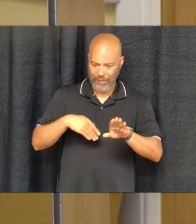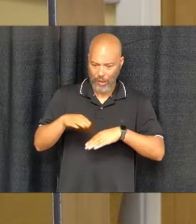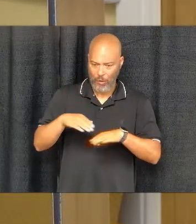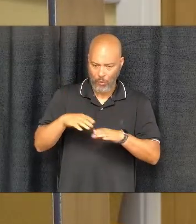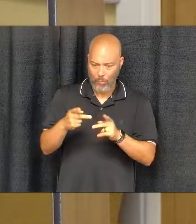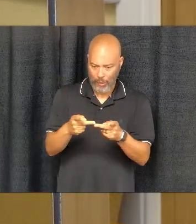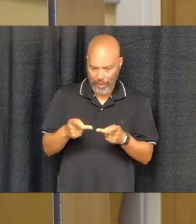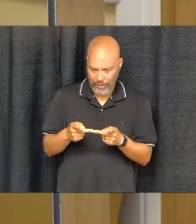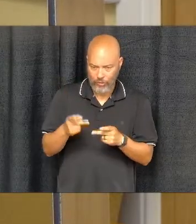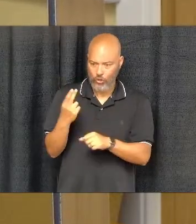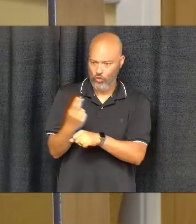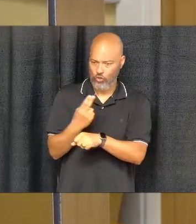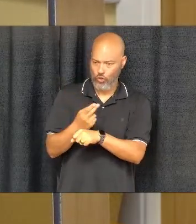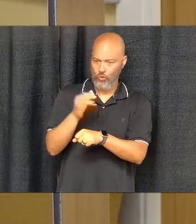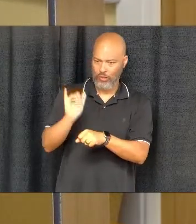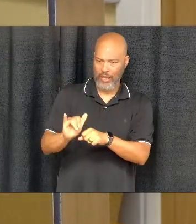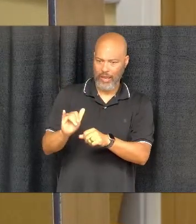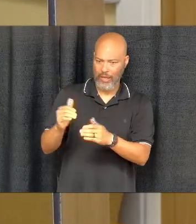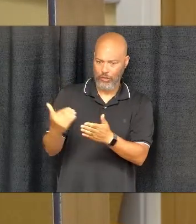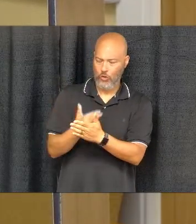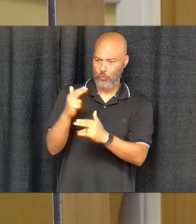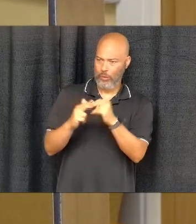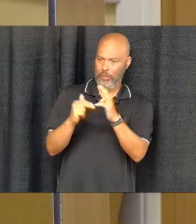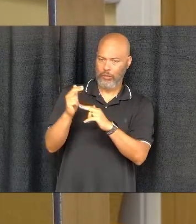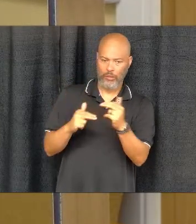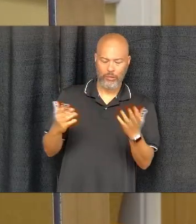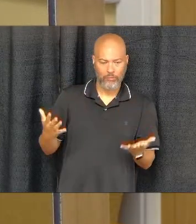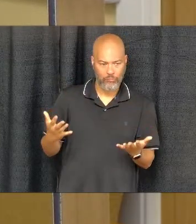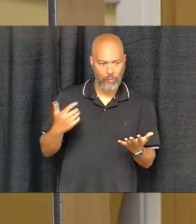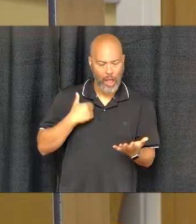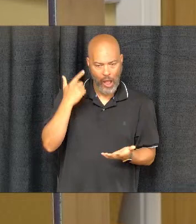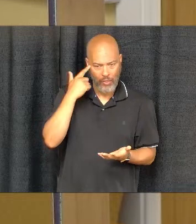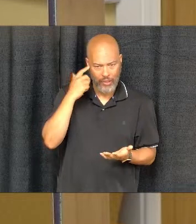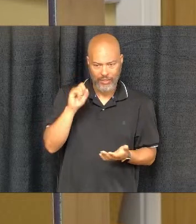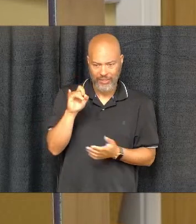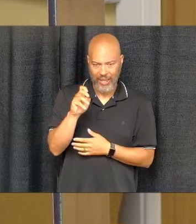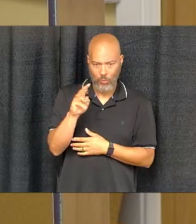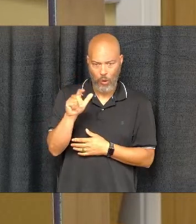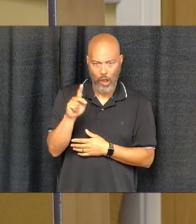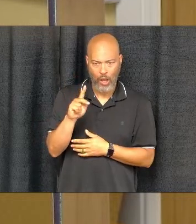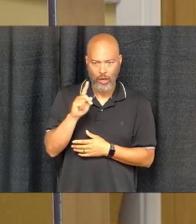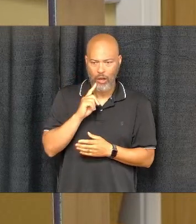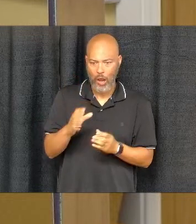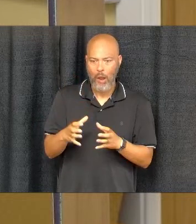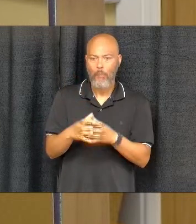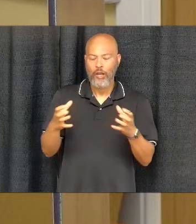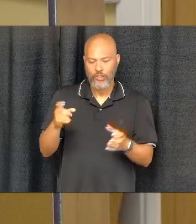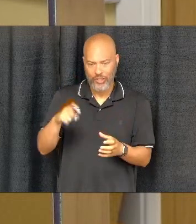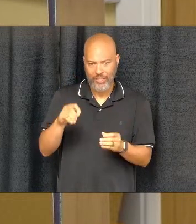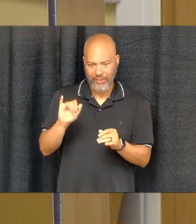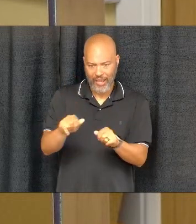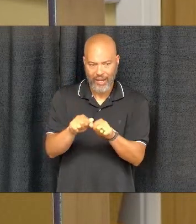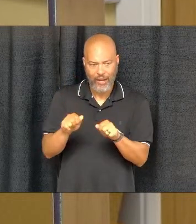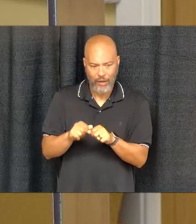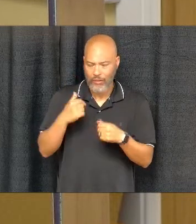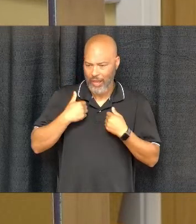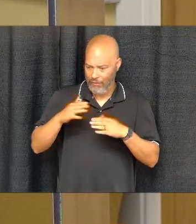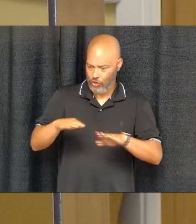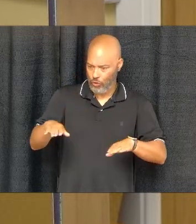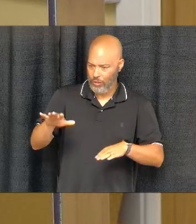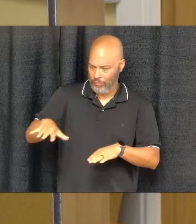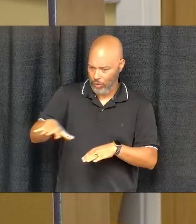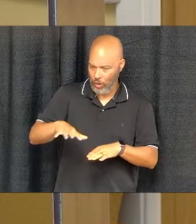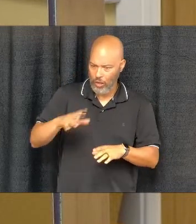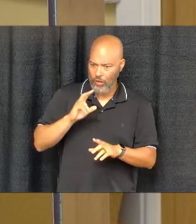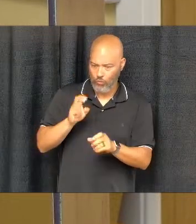to utilize that building. I think sidewalks are much needed in that area. There are children over there to catch